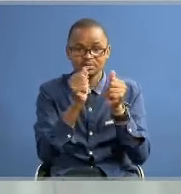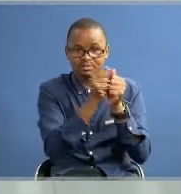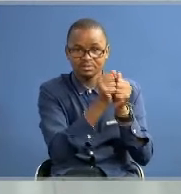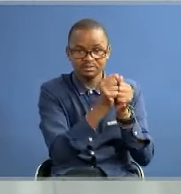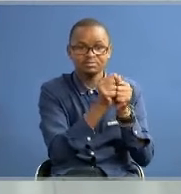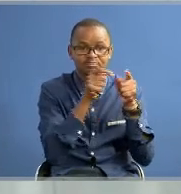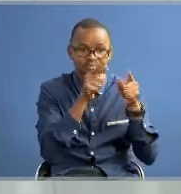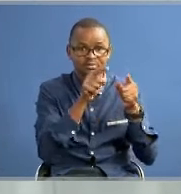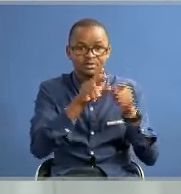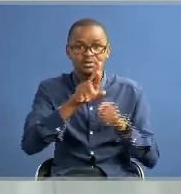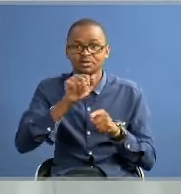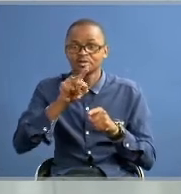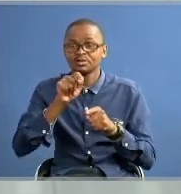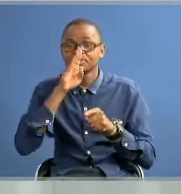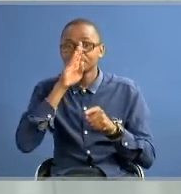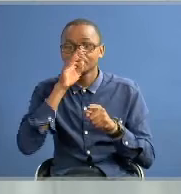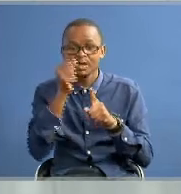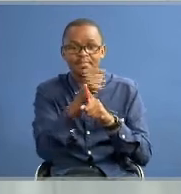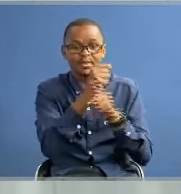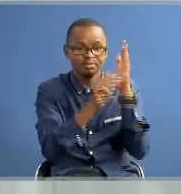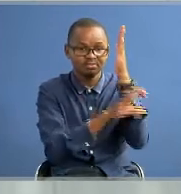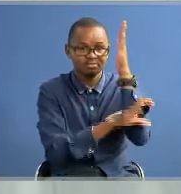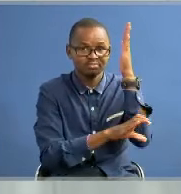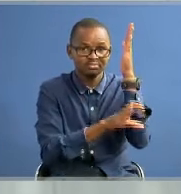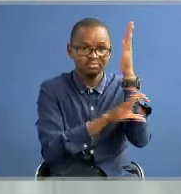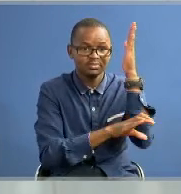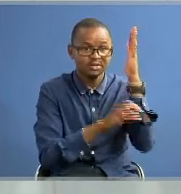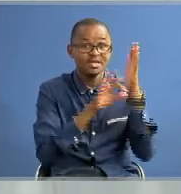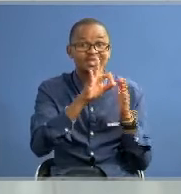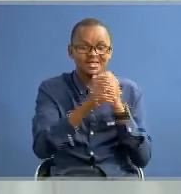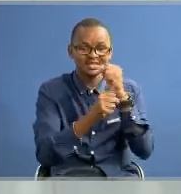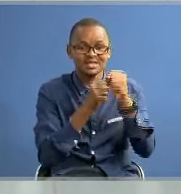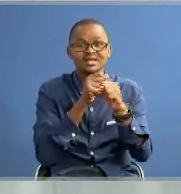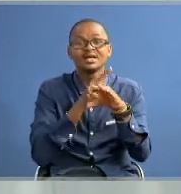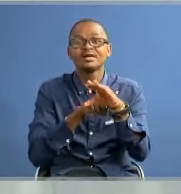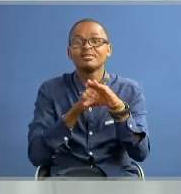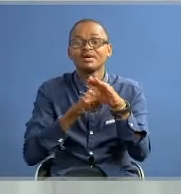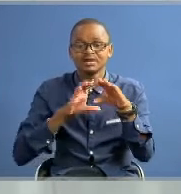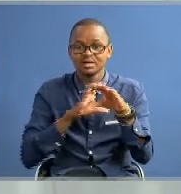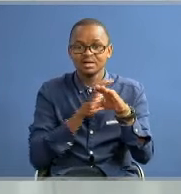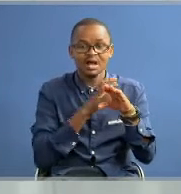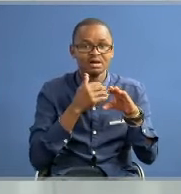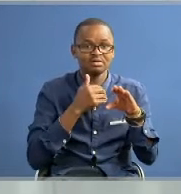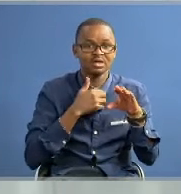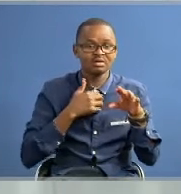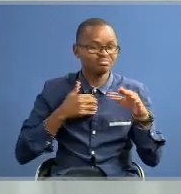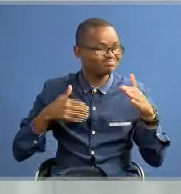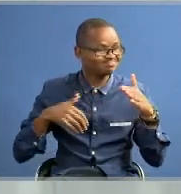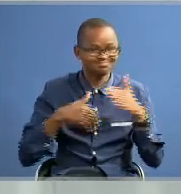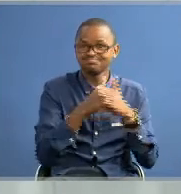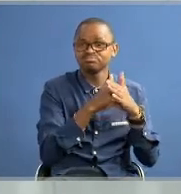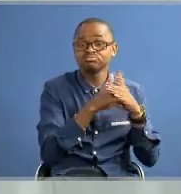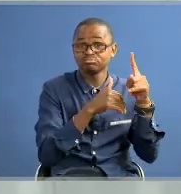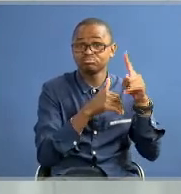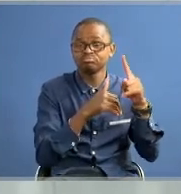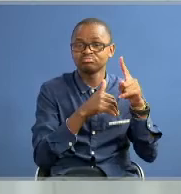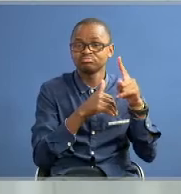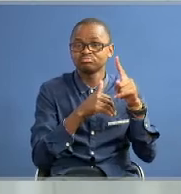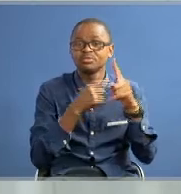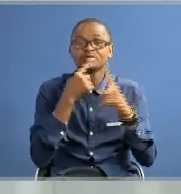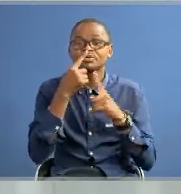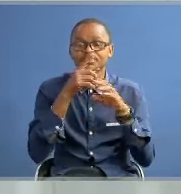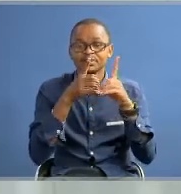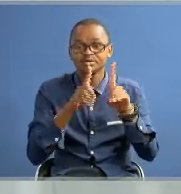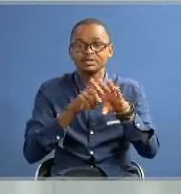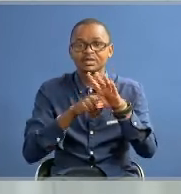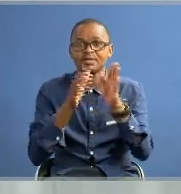the rate at which corruption is being fought in the country, in 3 years' time, the commission will have combated the rampant vice.